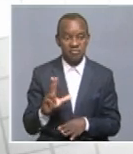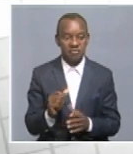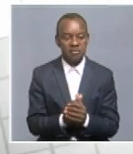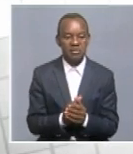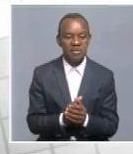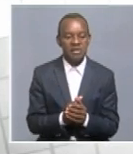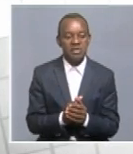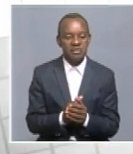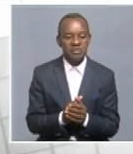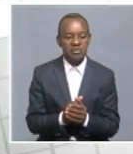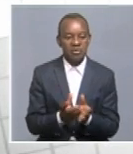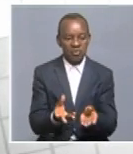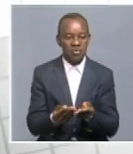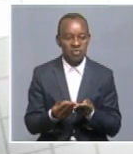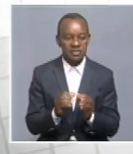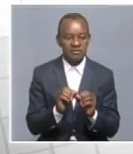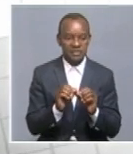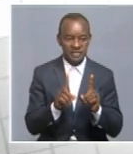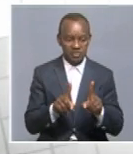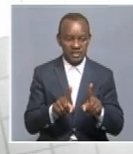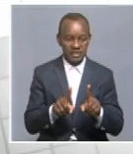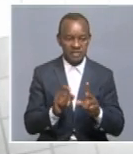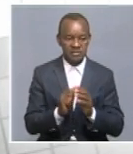that you're providing to them?